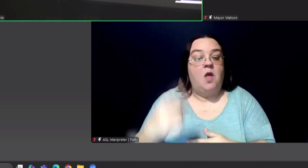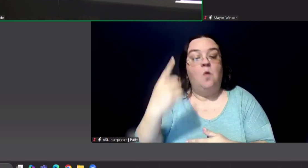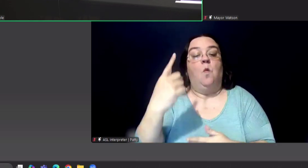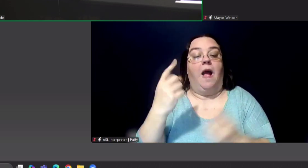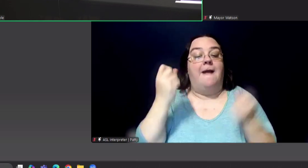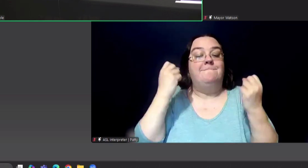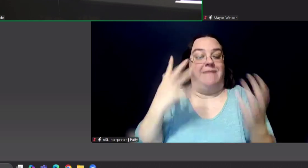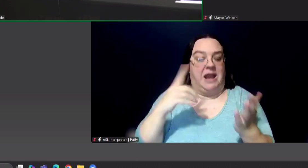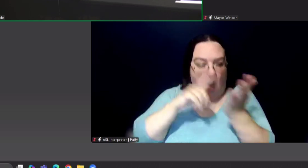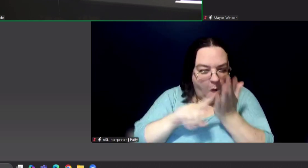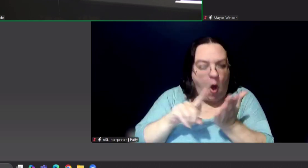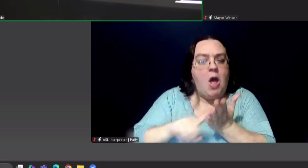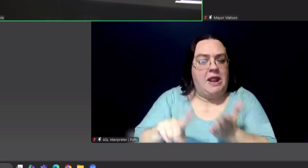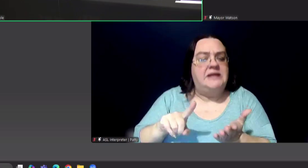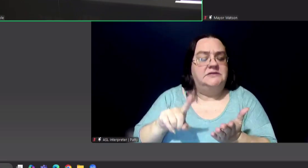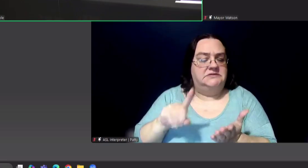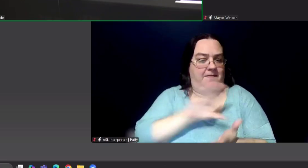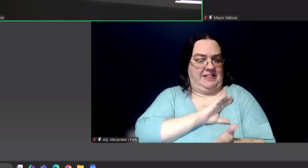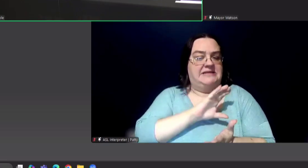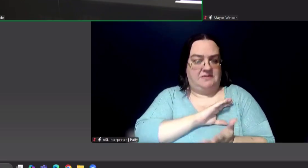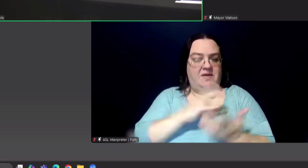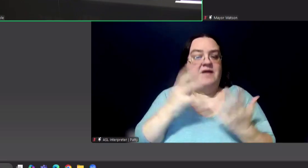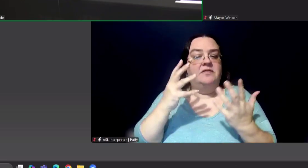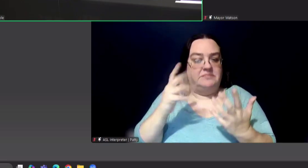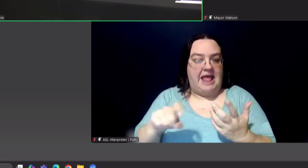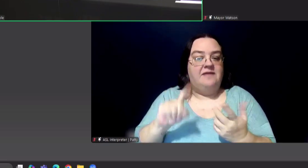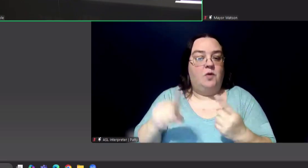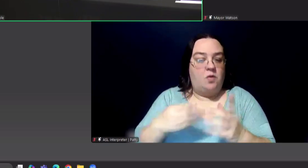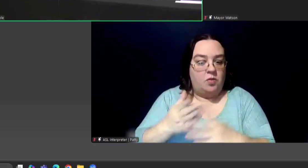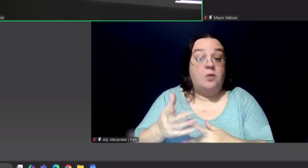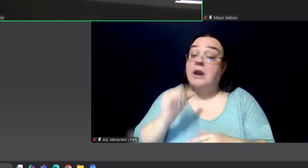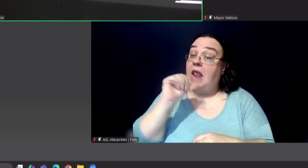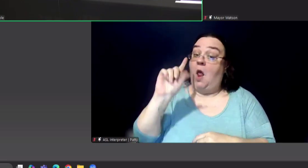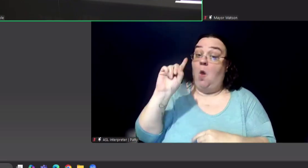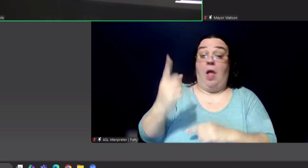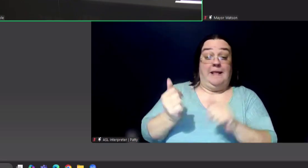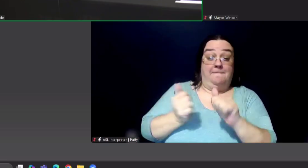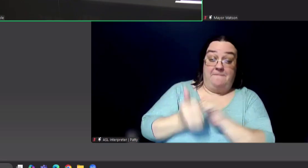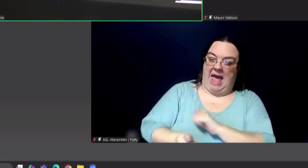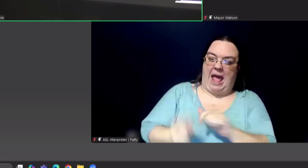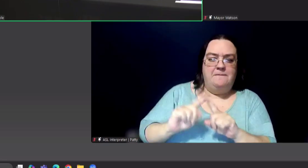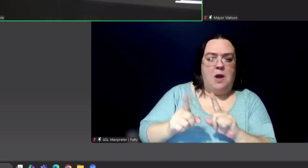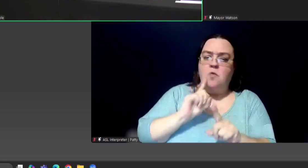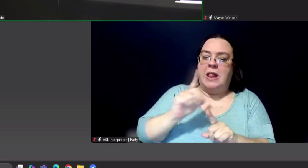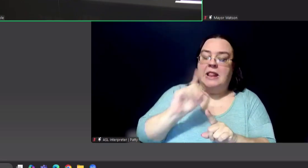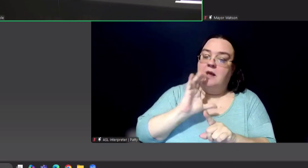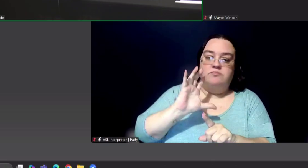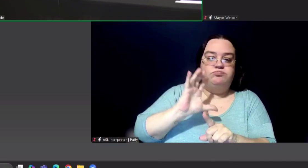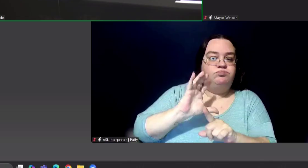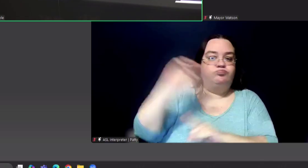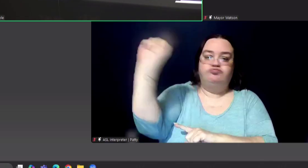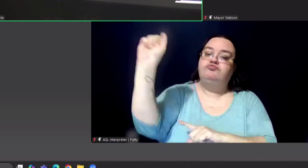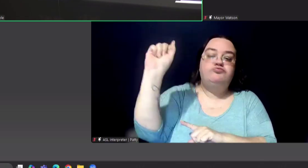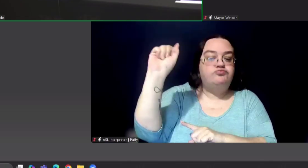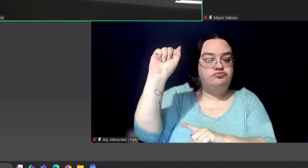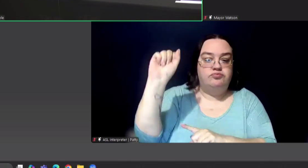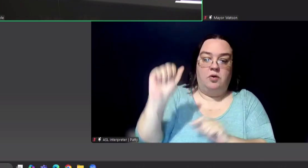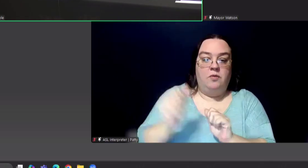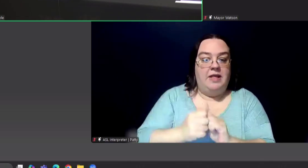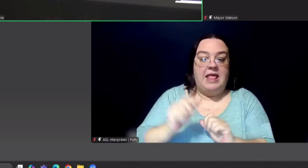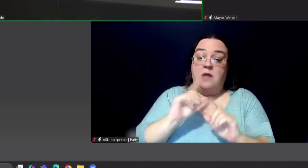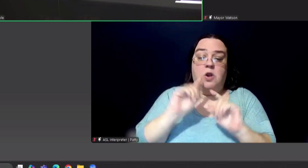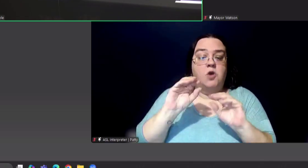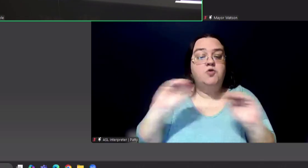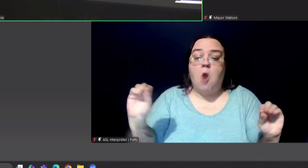year, and I'm proud to say that we not only passed the audit, but we blew it out of the water. They found absolutely no deficiencies in any of the records